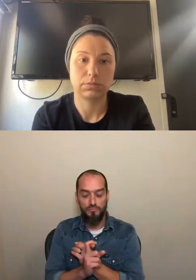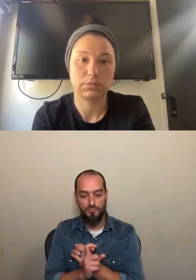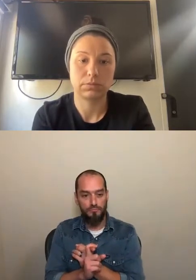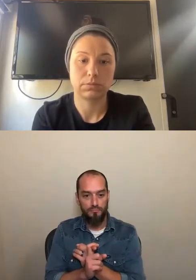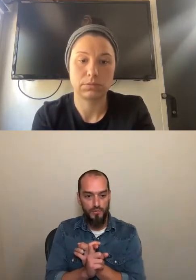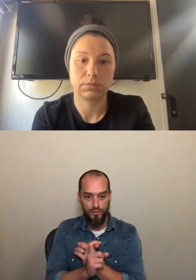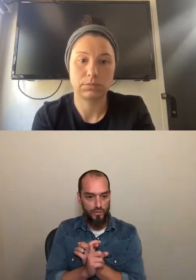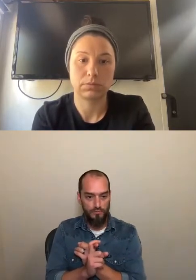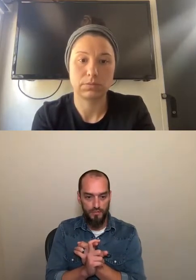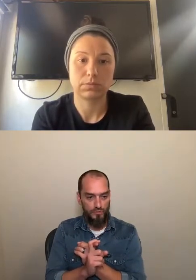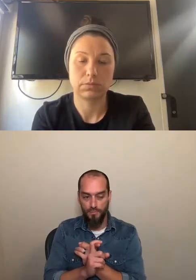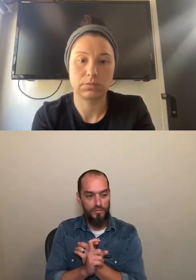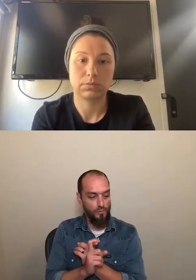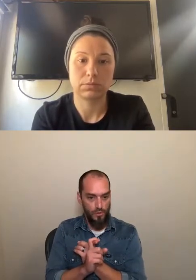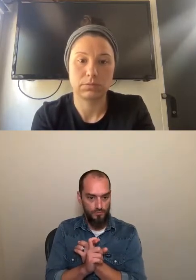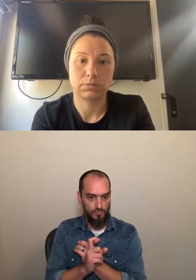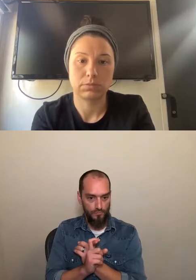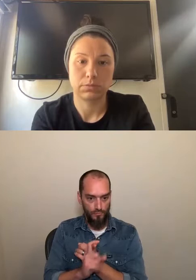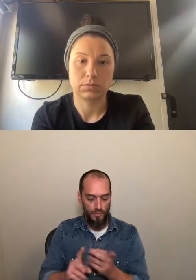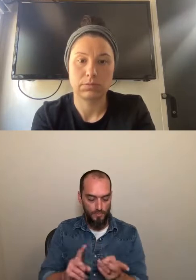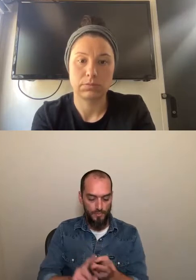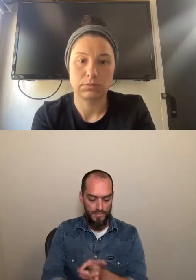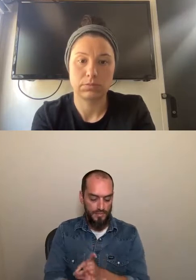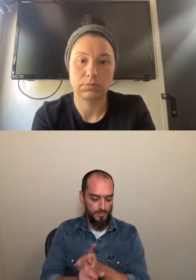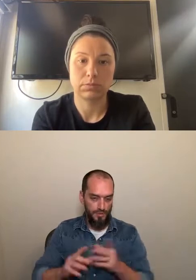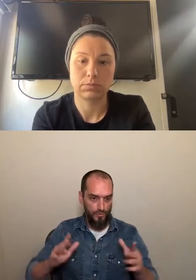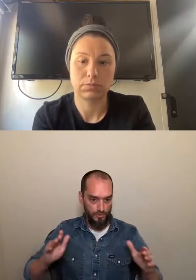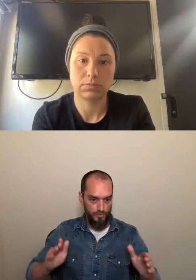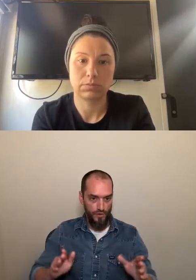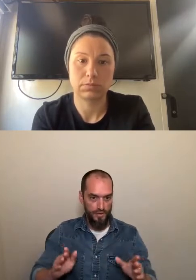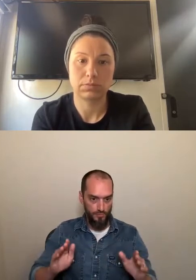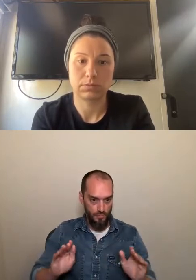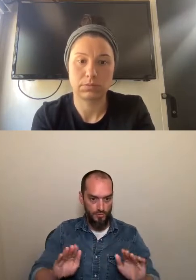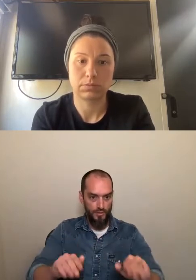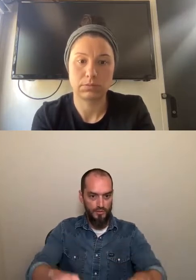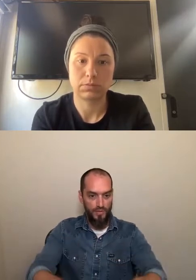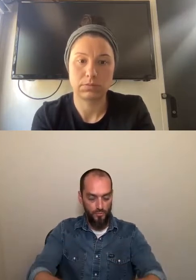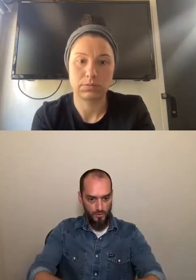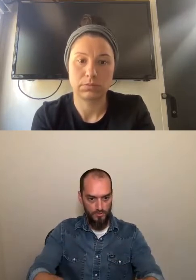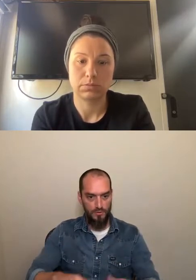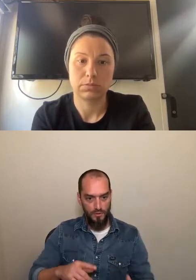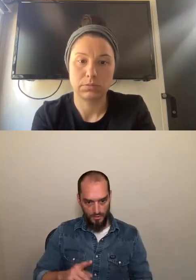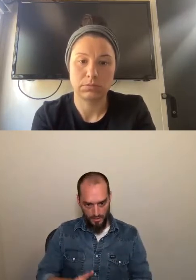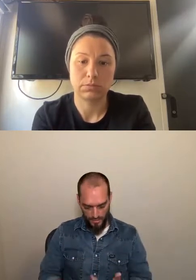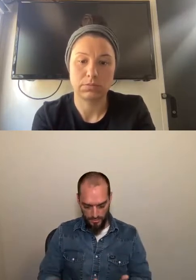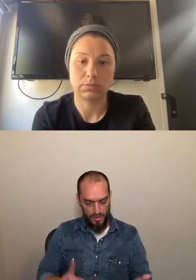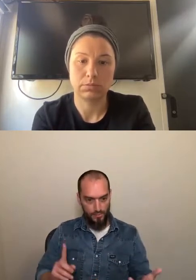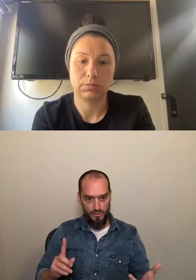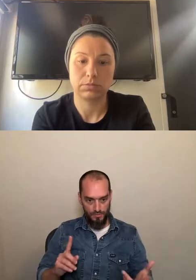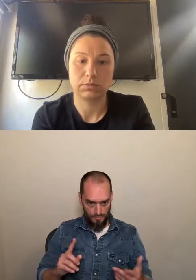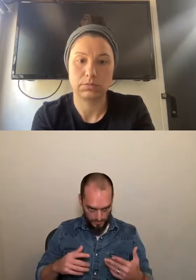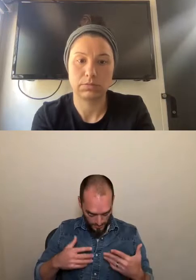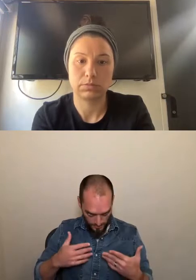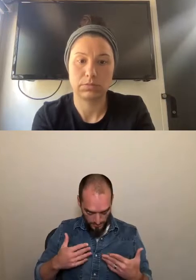Fine, then I'll do it. I'll do as many as you want. But my assessments, I focus on finding the mold. So I go inside the walls. I use